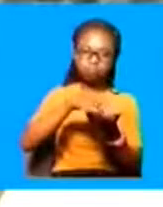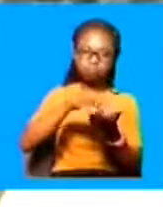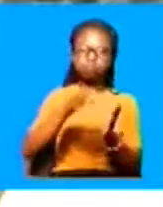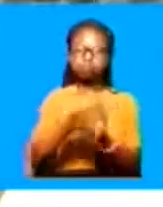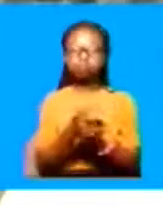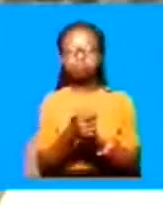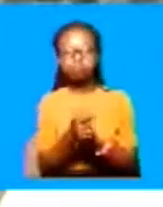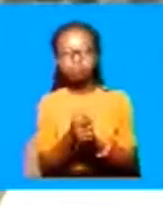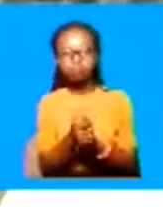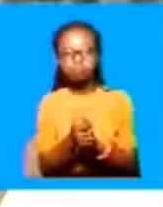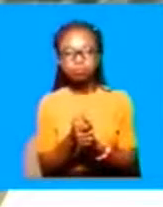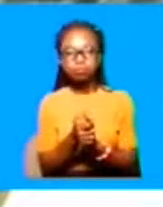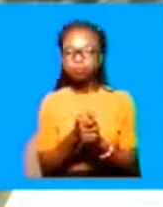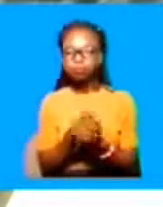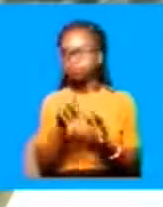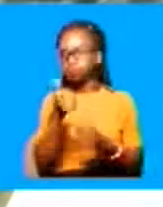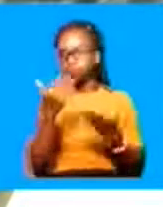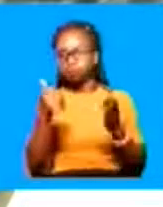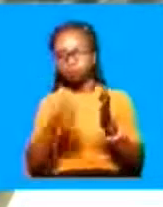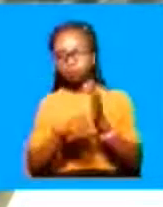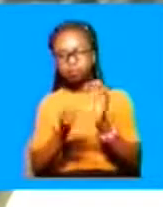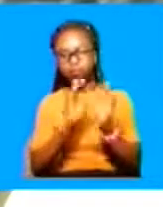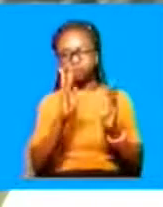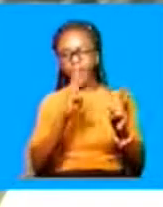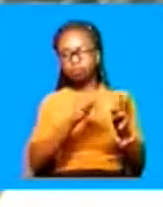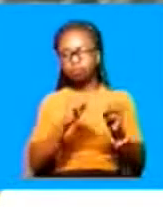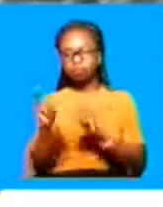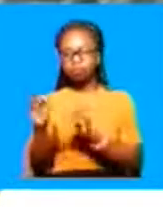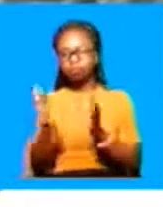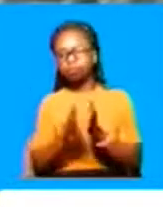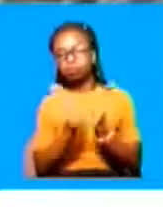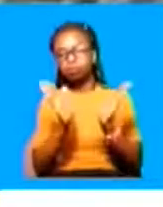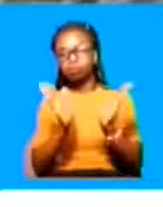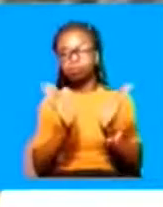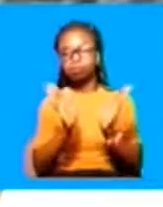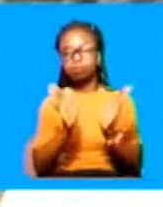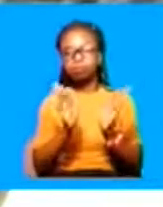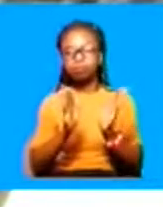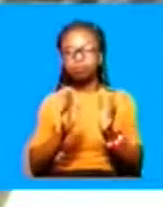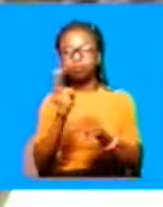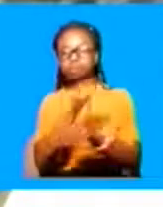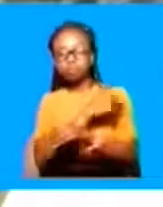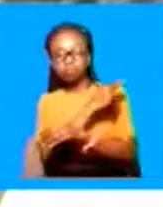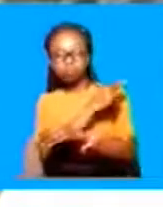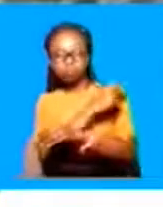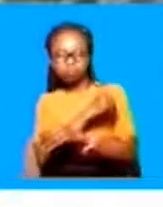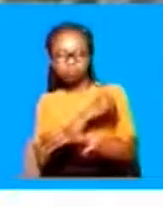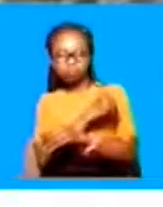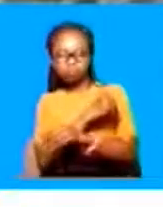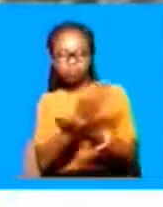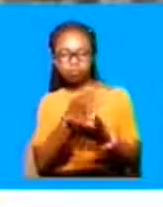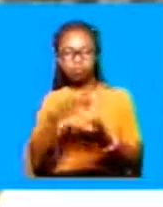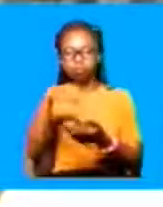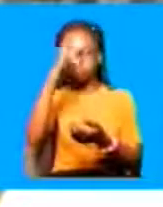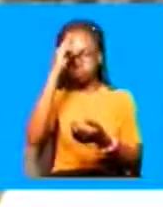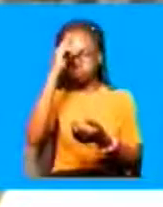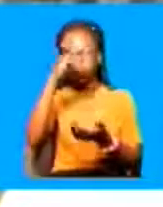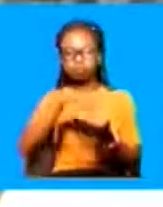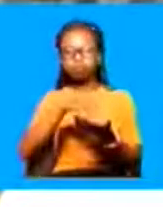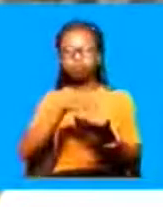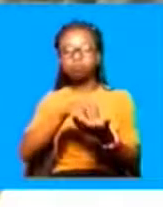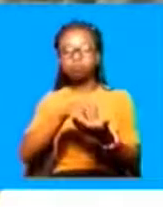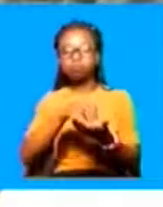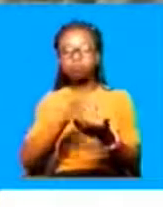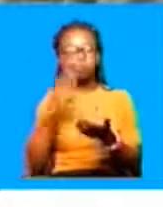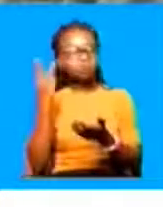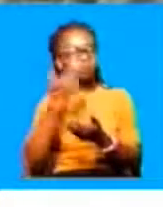So another problem is also that when you go to public institutions like the hospital or in a police station,